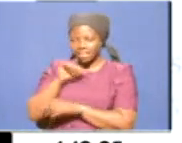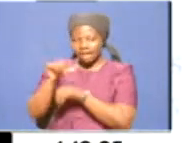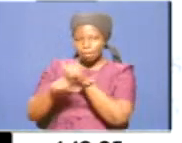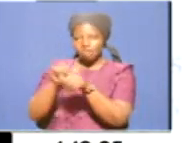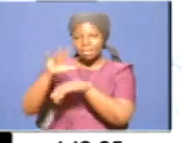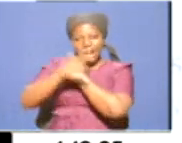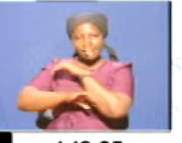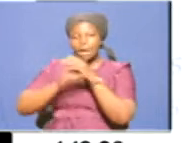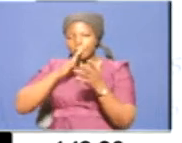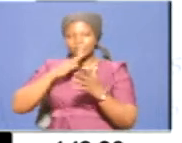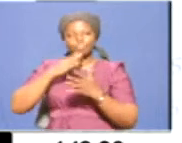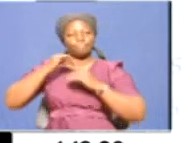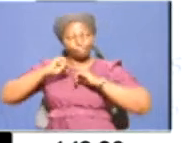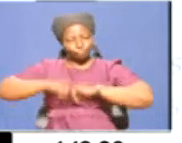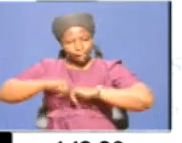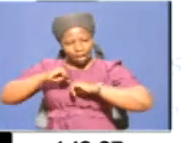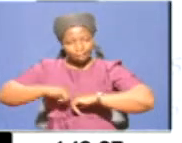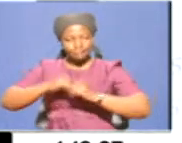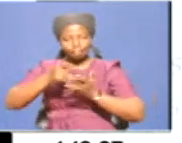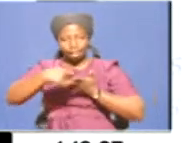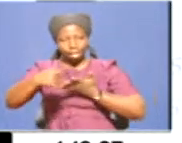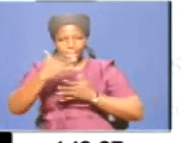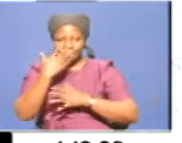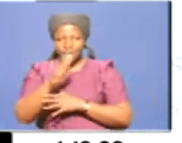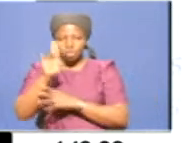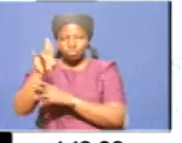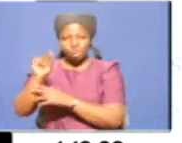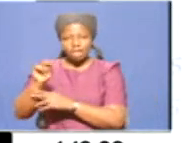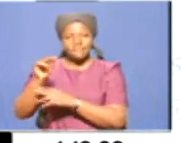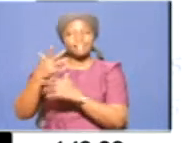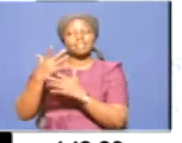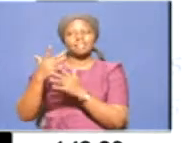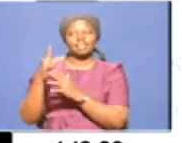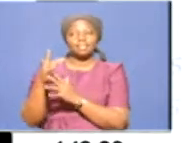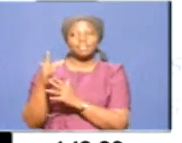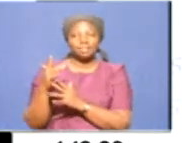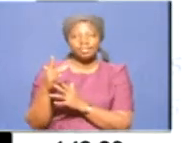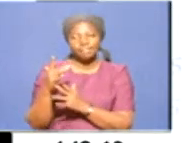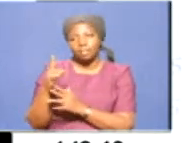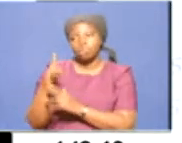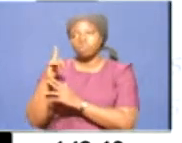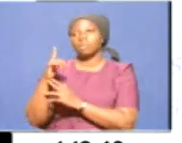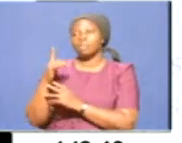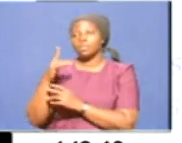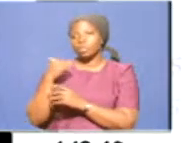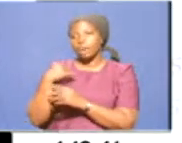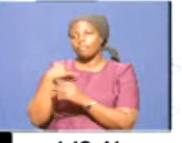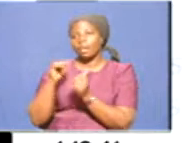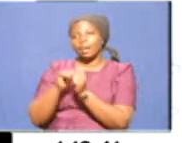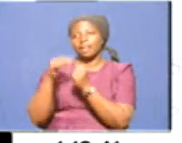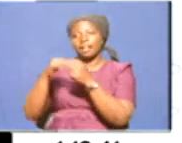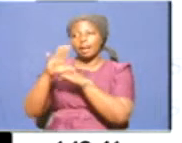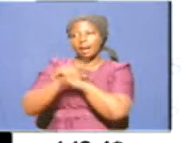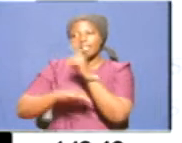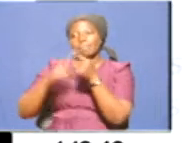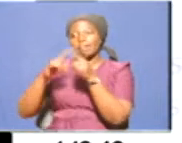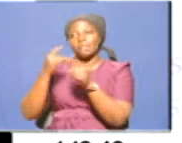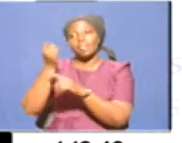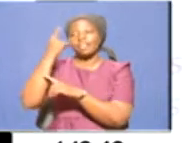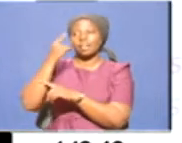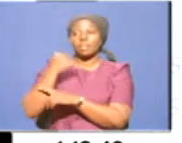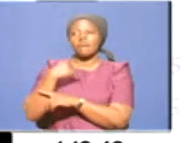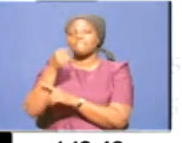UN Convention. There are about 18 countries, and we understand there are few countries that do not have representation in